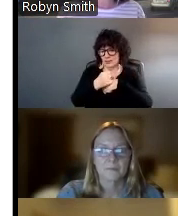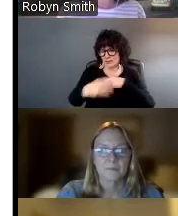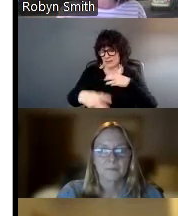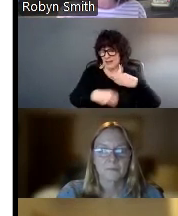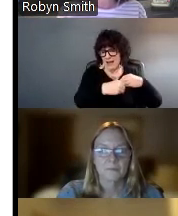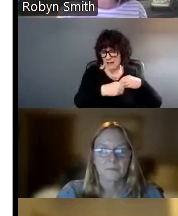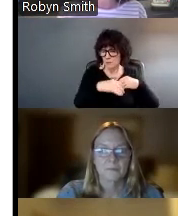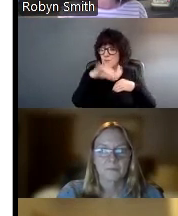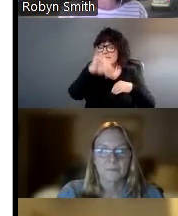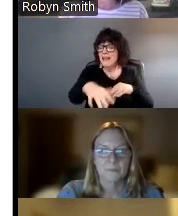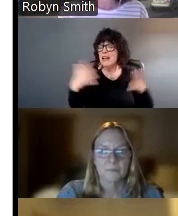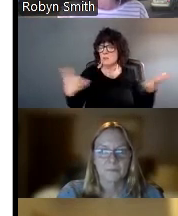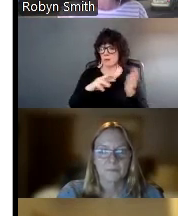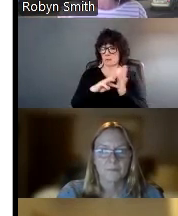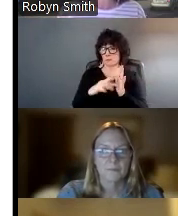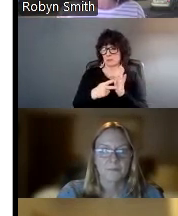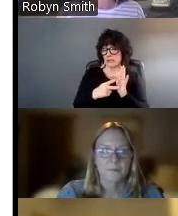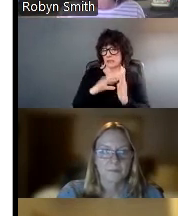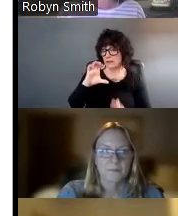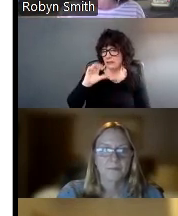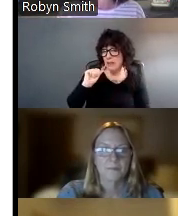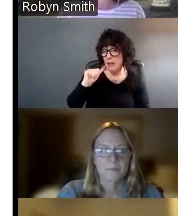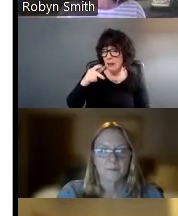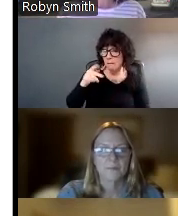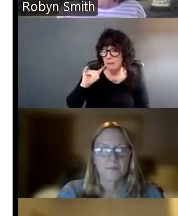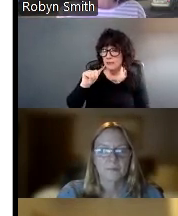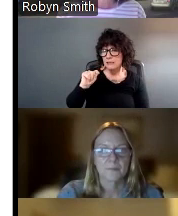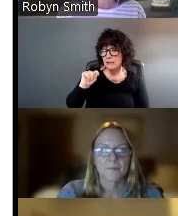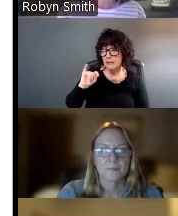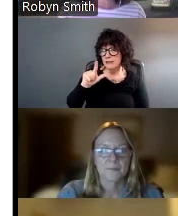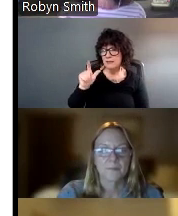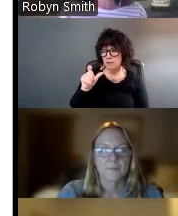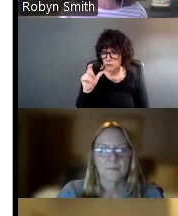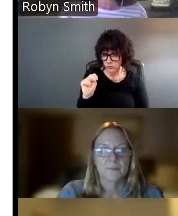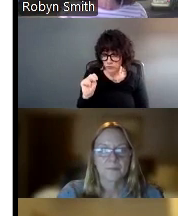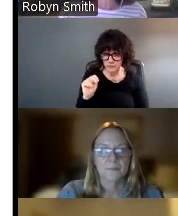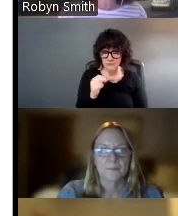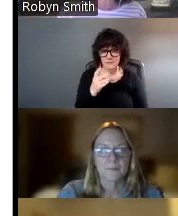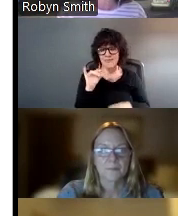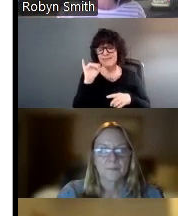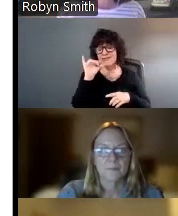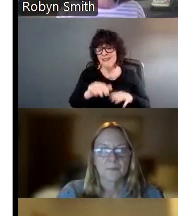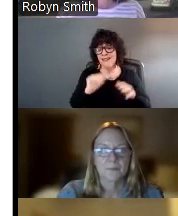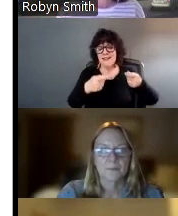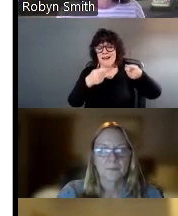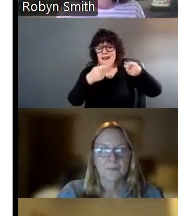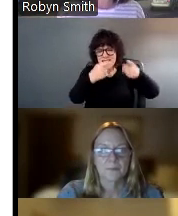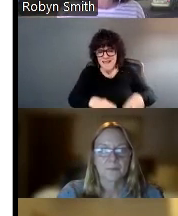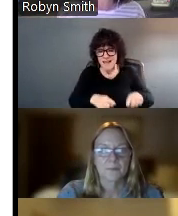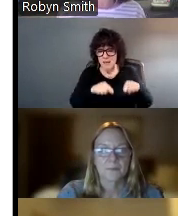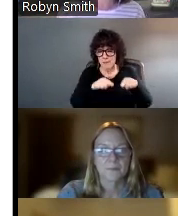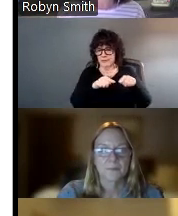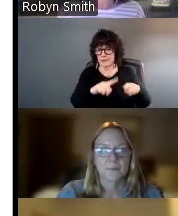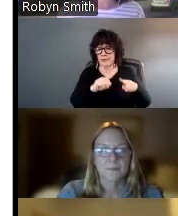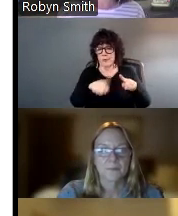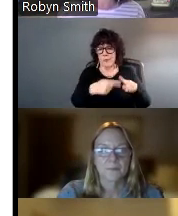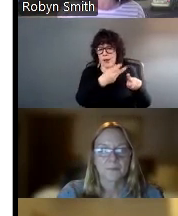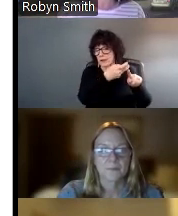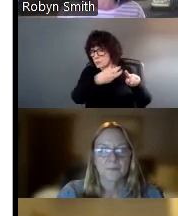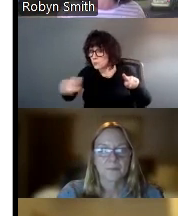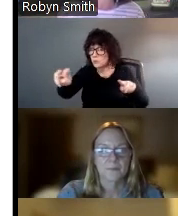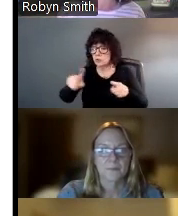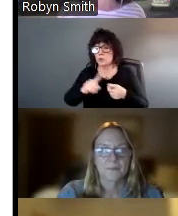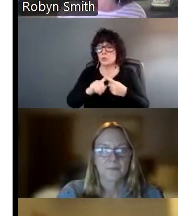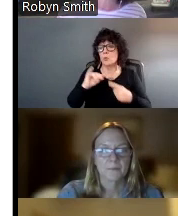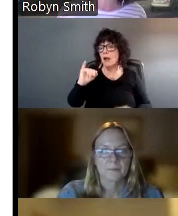on an income-driven repayment plan and manage your loans that way, that's often the best way to do it. Sometimes you can't avoid forbearances